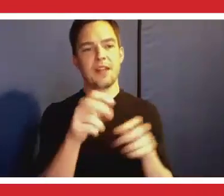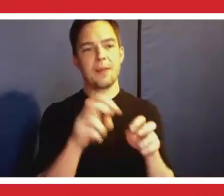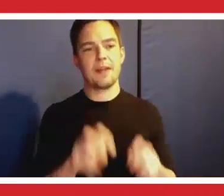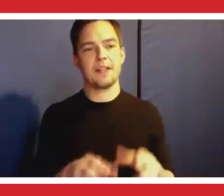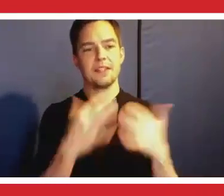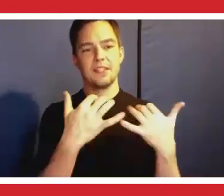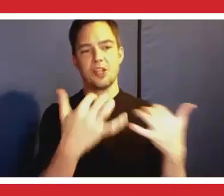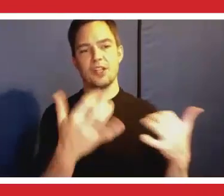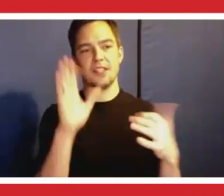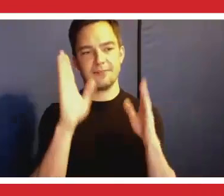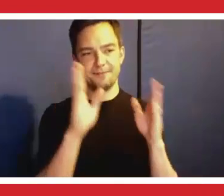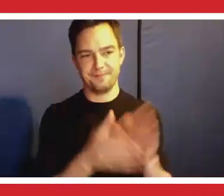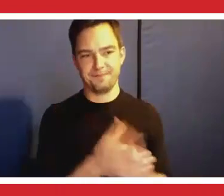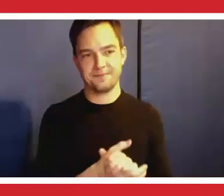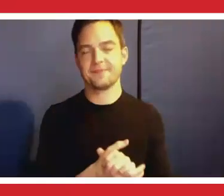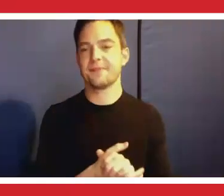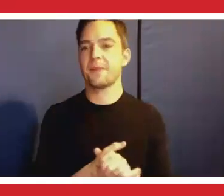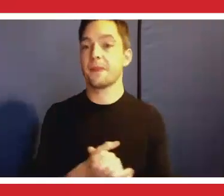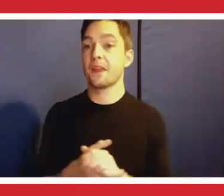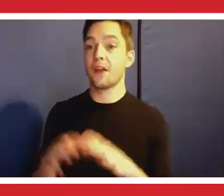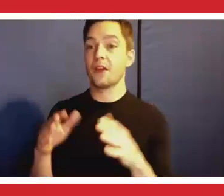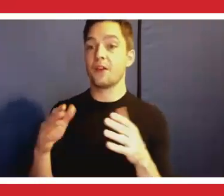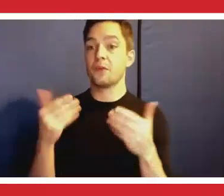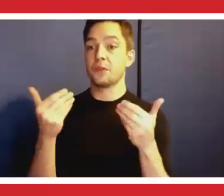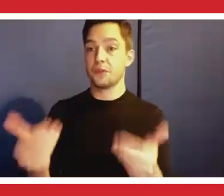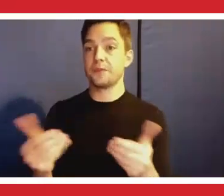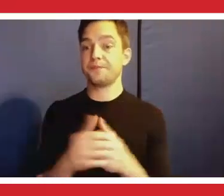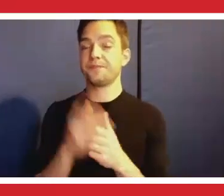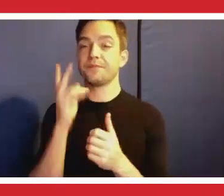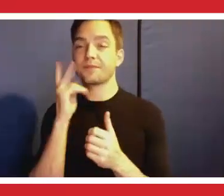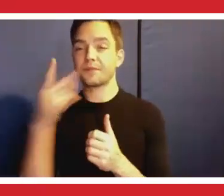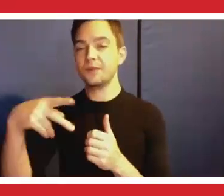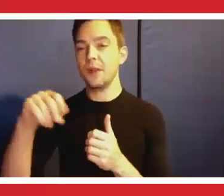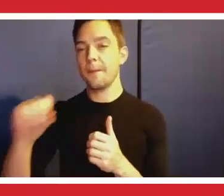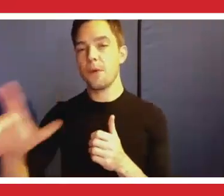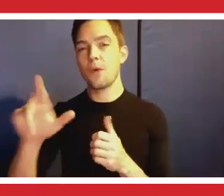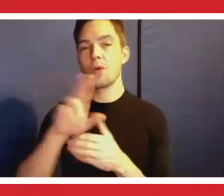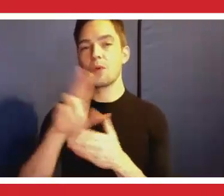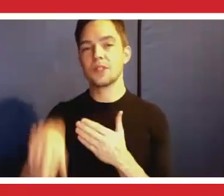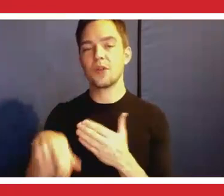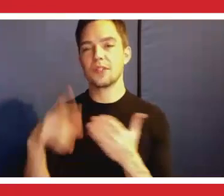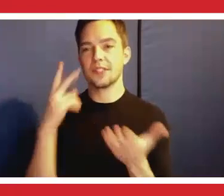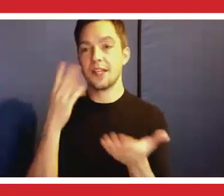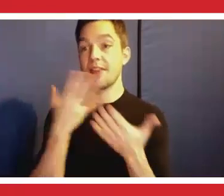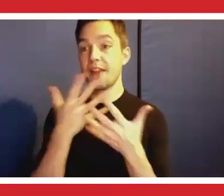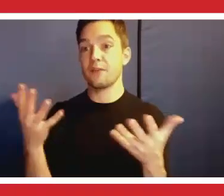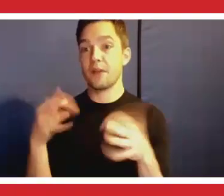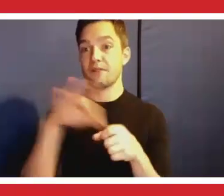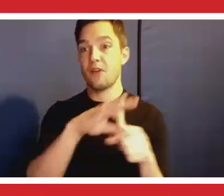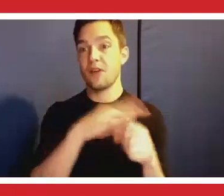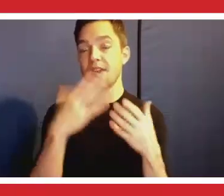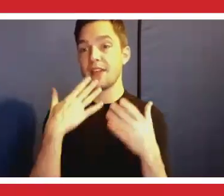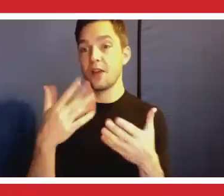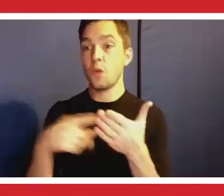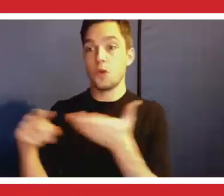audience. Let's get to it, shall we? Let's see the poll results. Thank you so much for voting. What do you